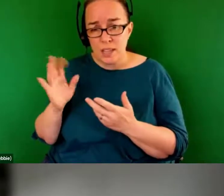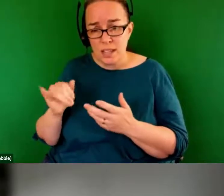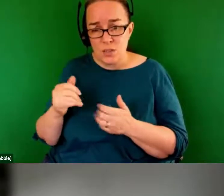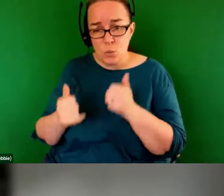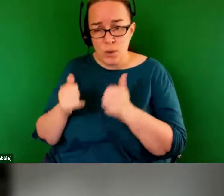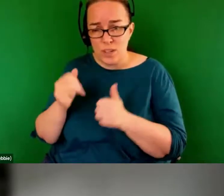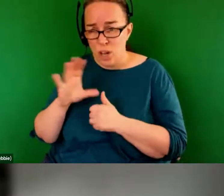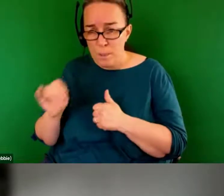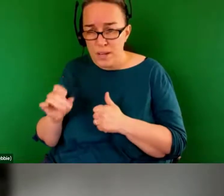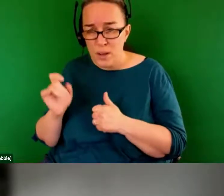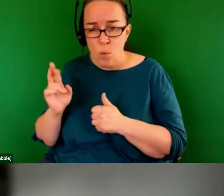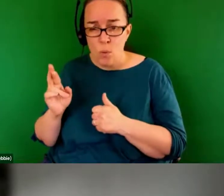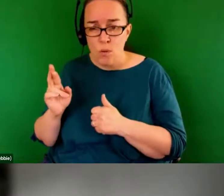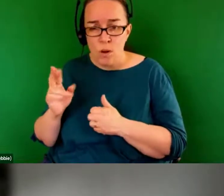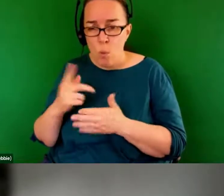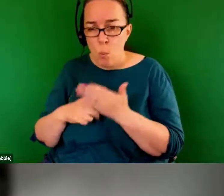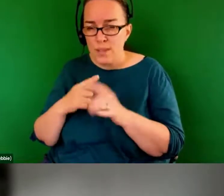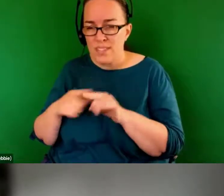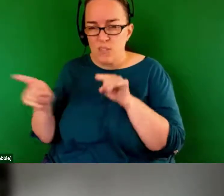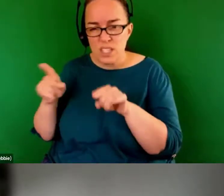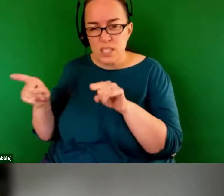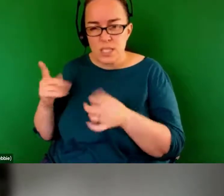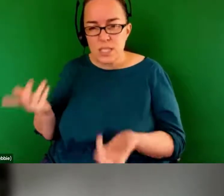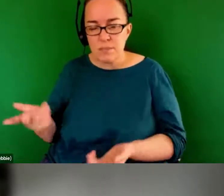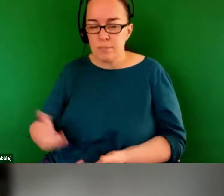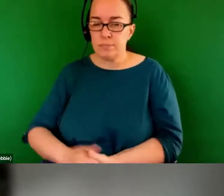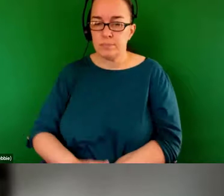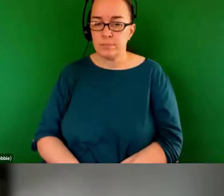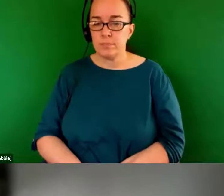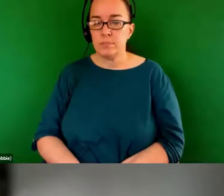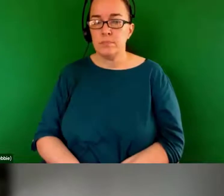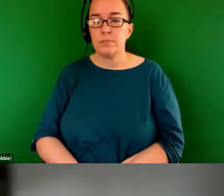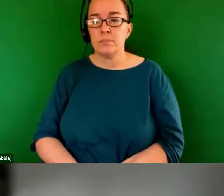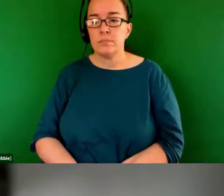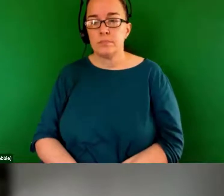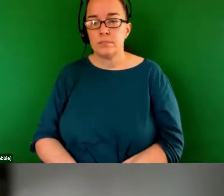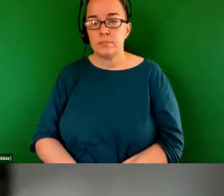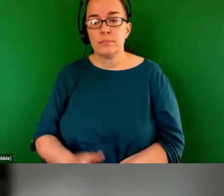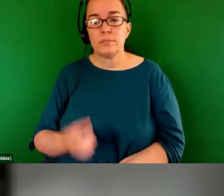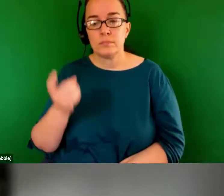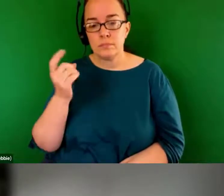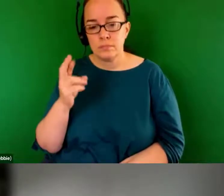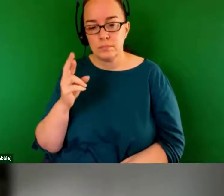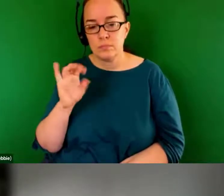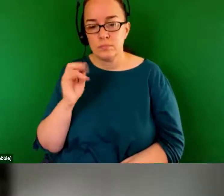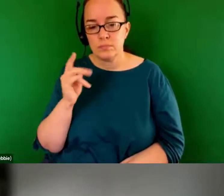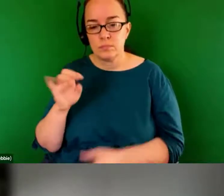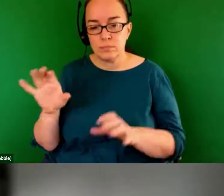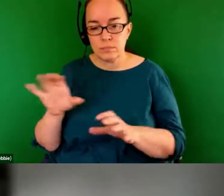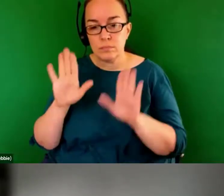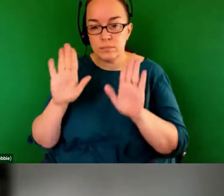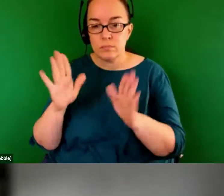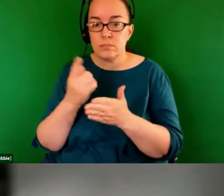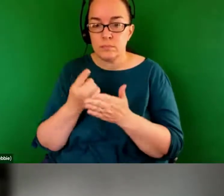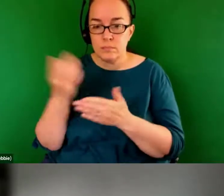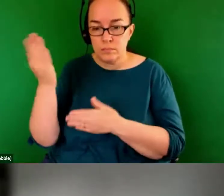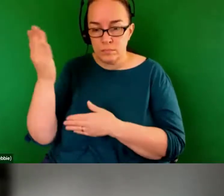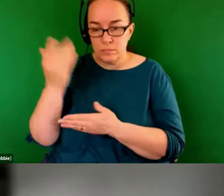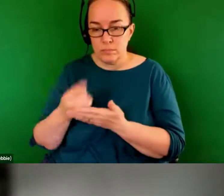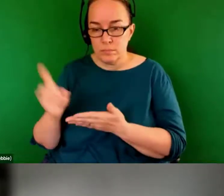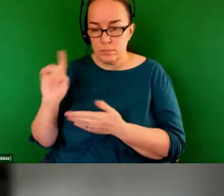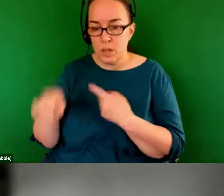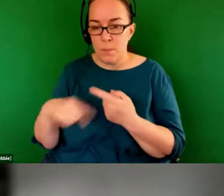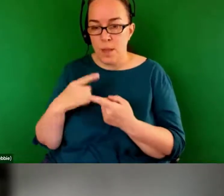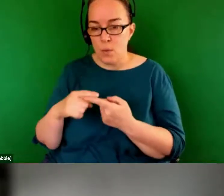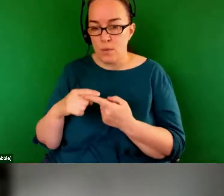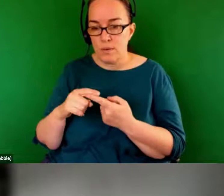came from, or are there any other differences? So Dr. Sarah Cooper last week did a great presentation on vaccine, and she